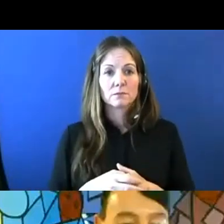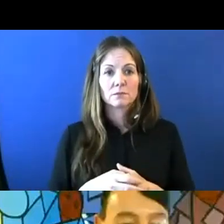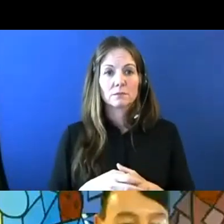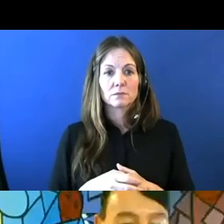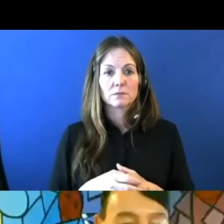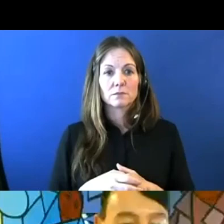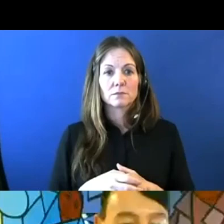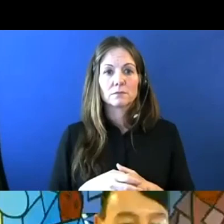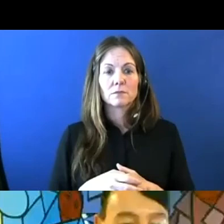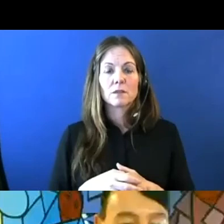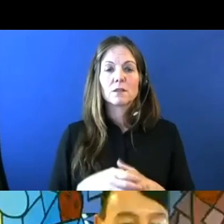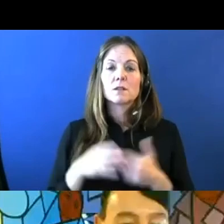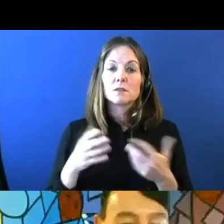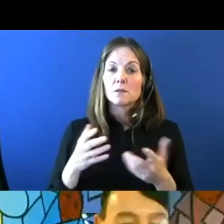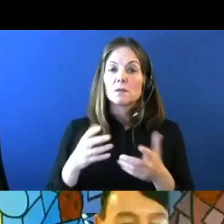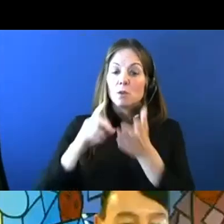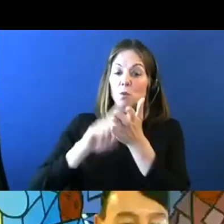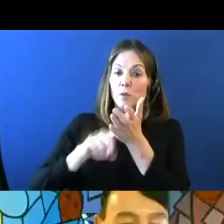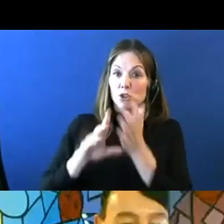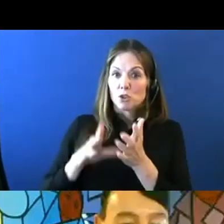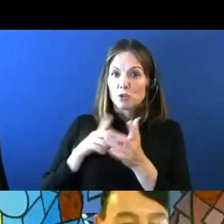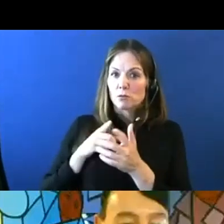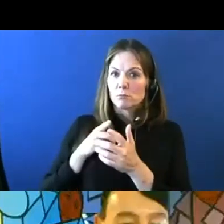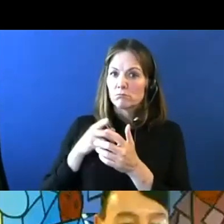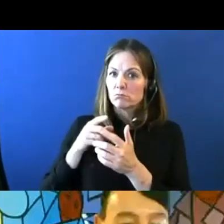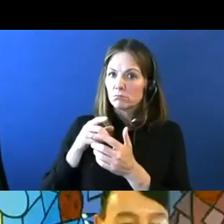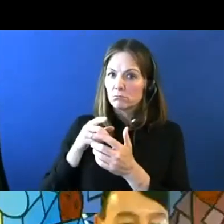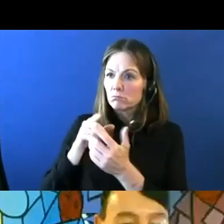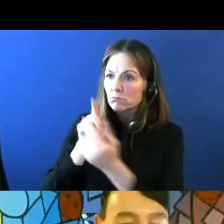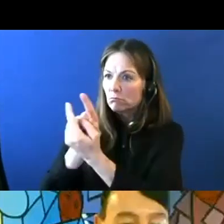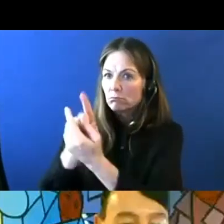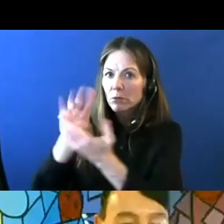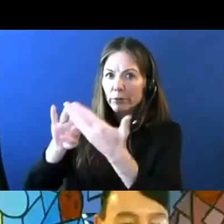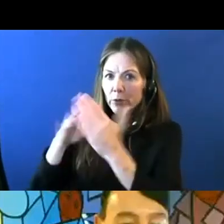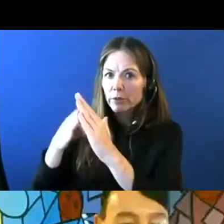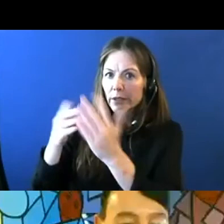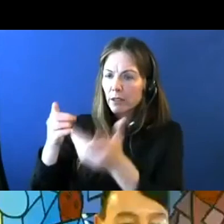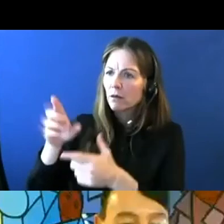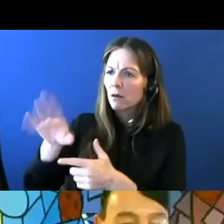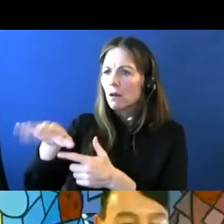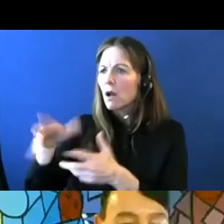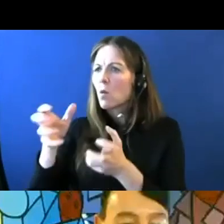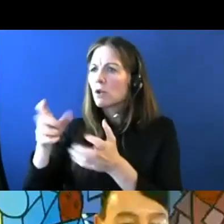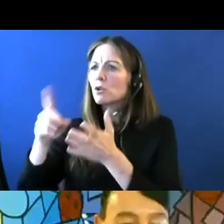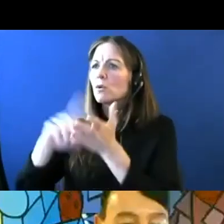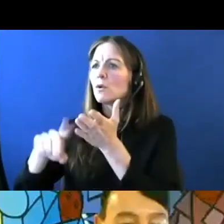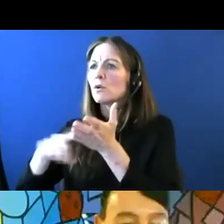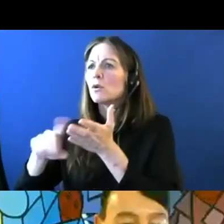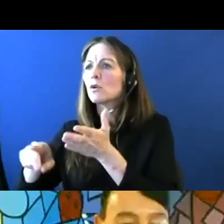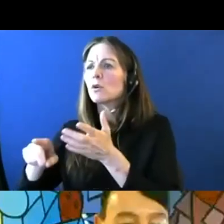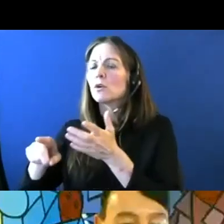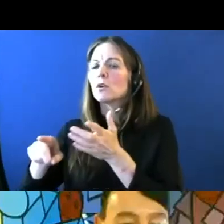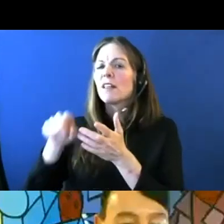researchers are approaching communities to do this work, that the communities can really see when it's truly reciprocal and